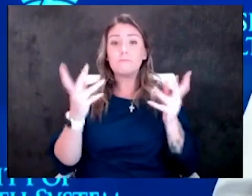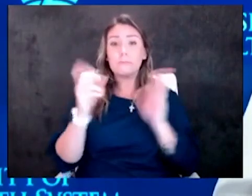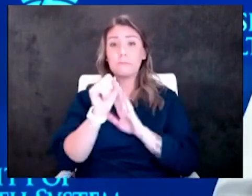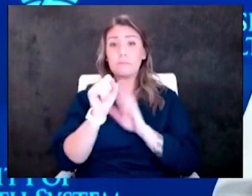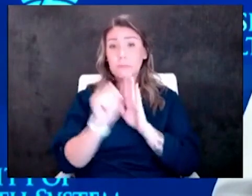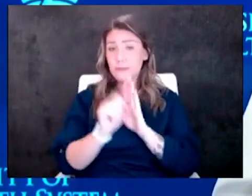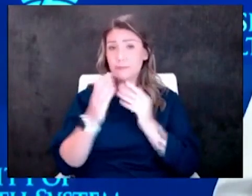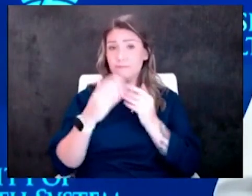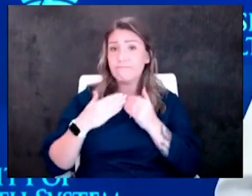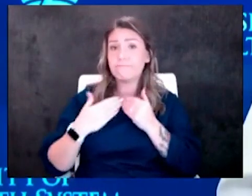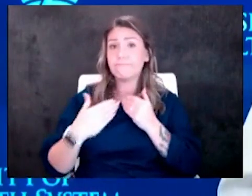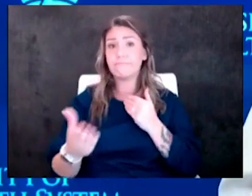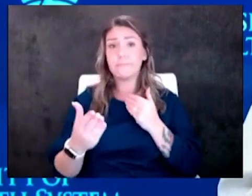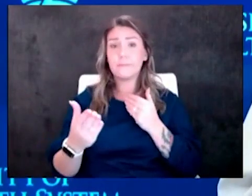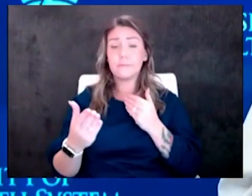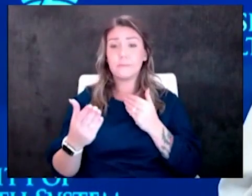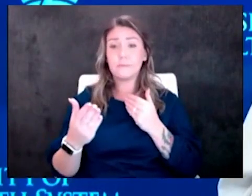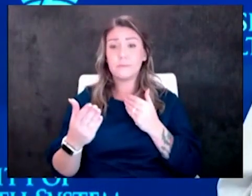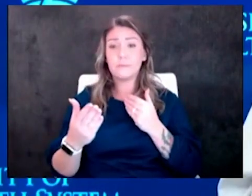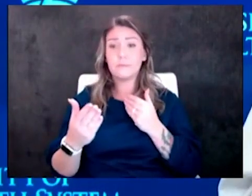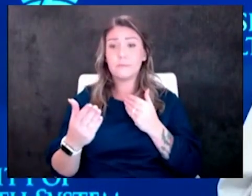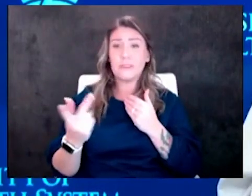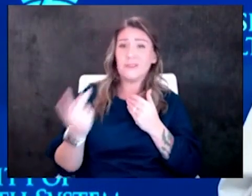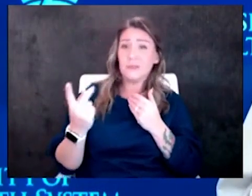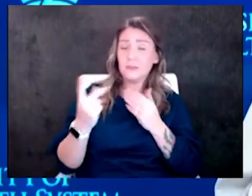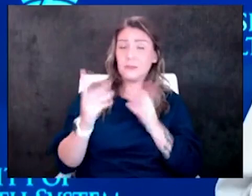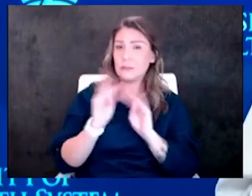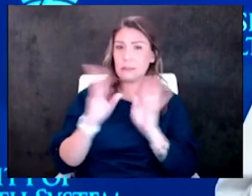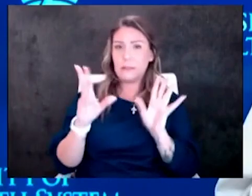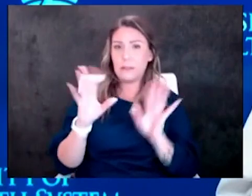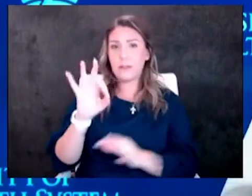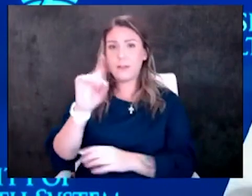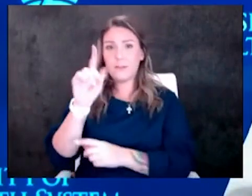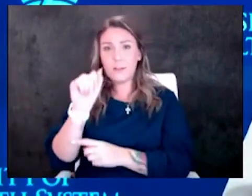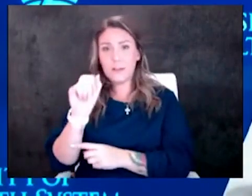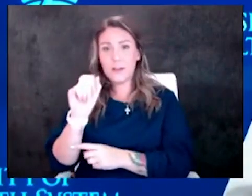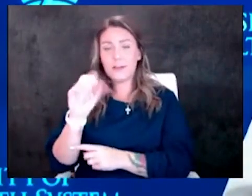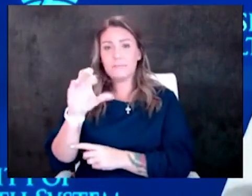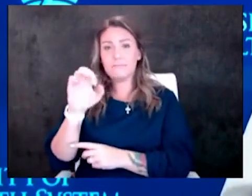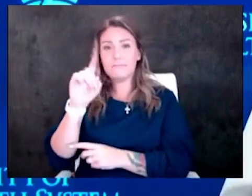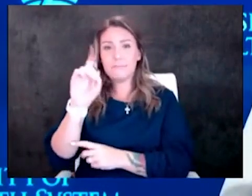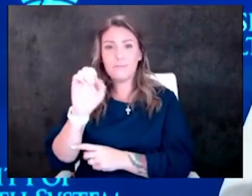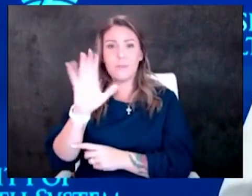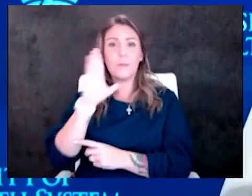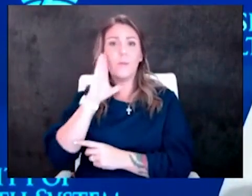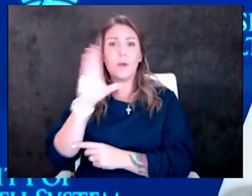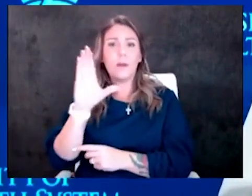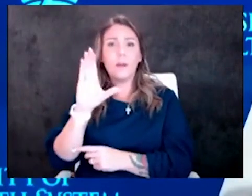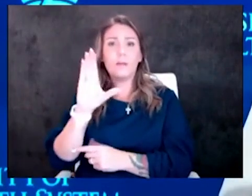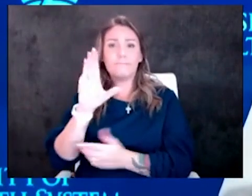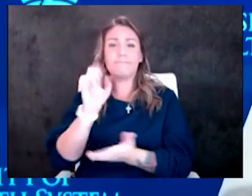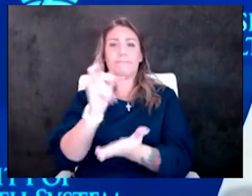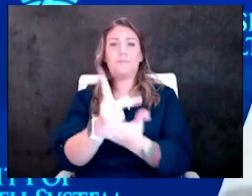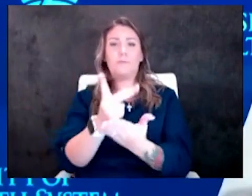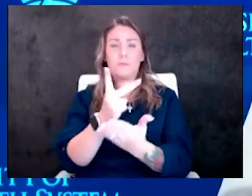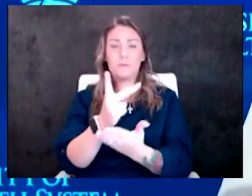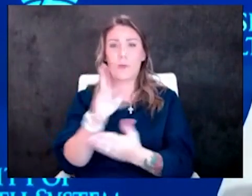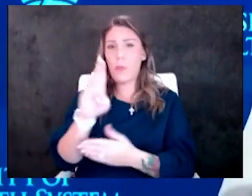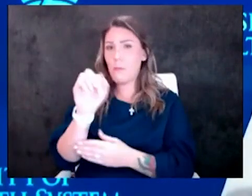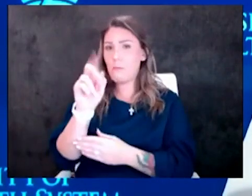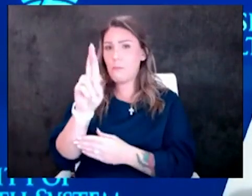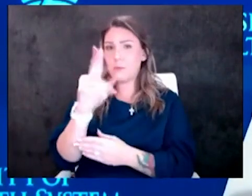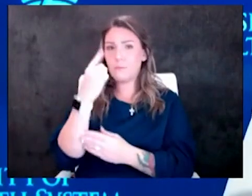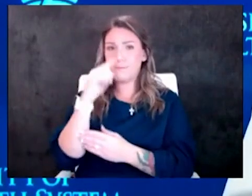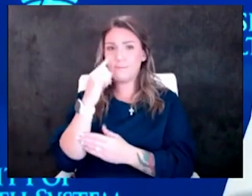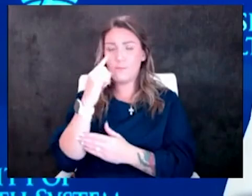forward, Hawkeye. And I have to say, I think it's pretty clear the FDA and the CDC are both going to endorse boosters for everyone. So I think we're safe to say we're